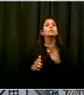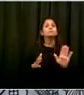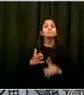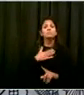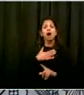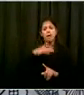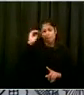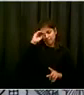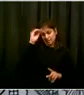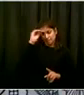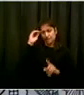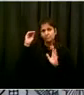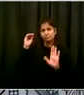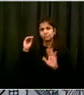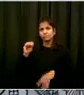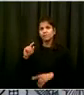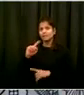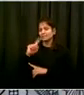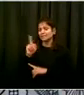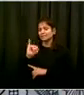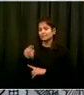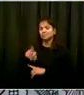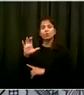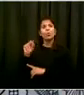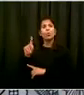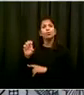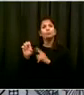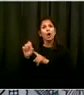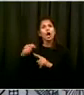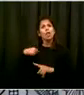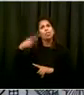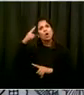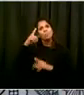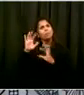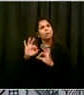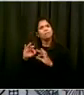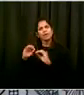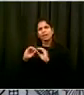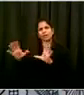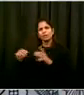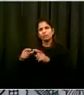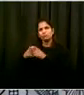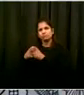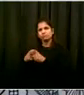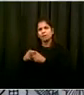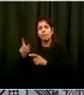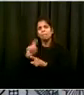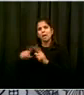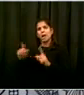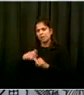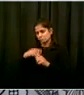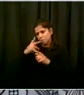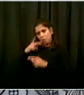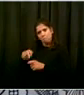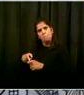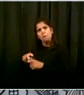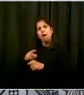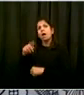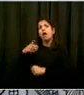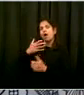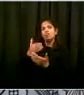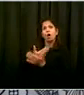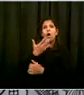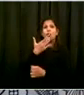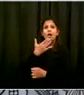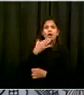work with this specific model. And, you know, we'll get out there and we'll explain to people the color coding. We'll get out there and